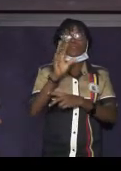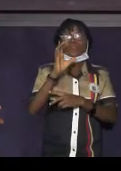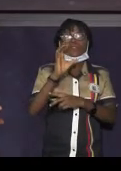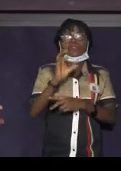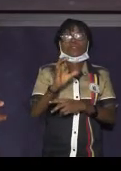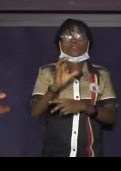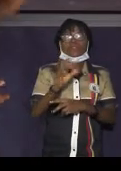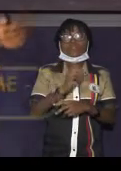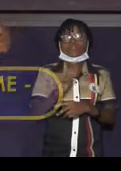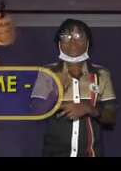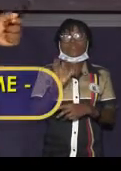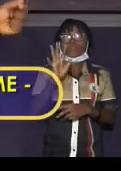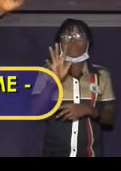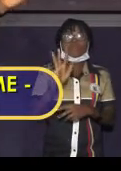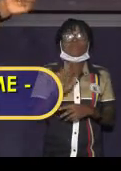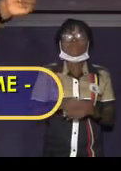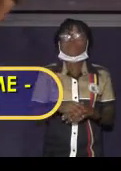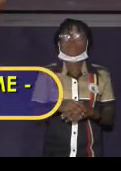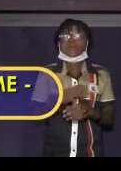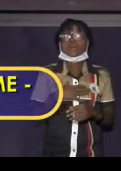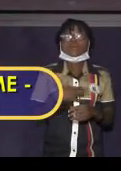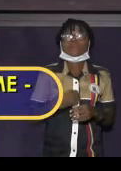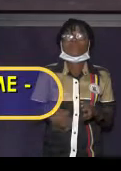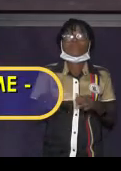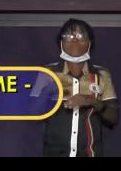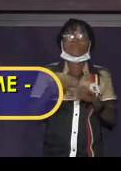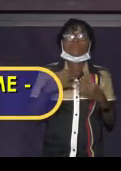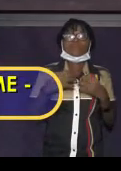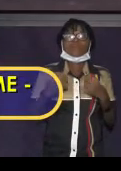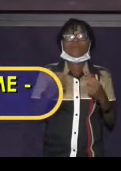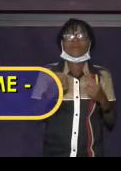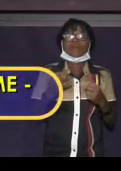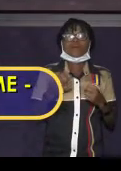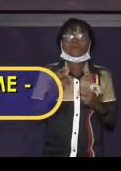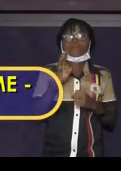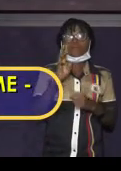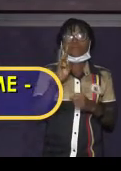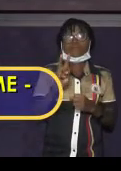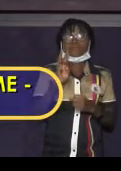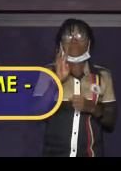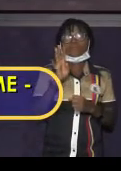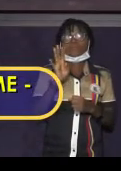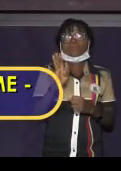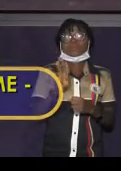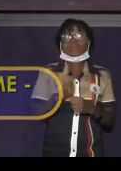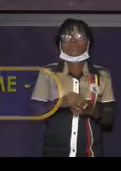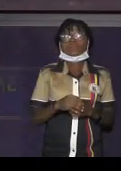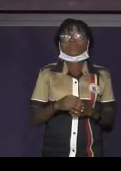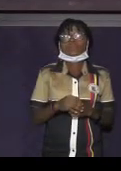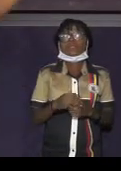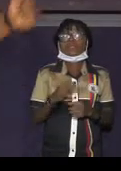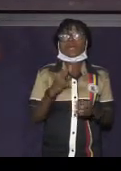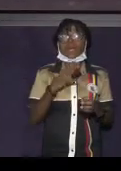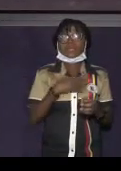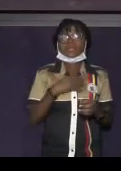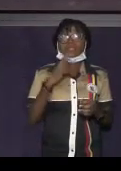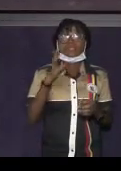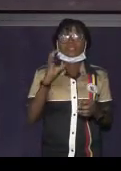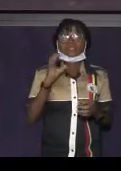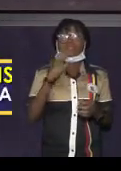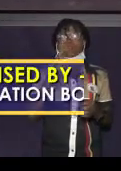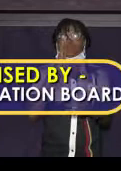2 plus 3a raised to the power of 2b if a is 2, b is 3, and c is